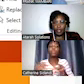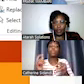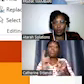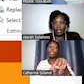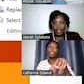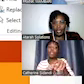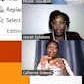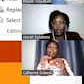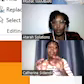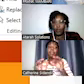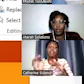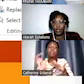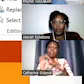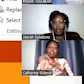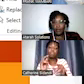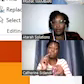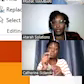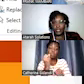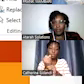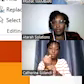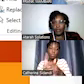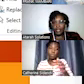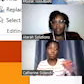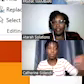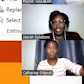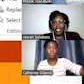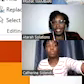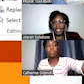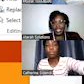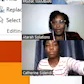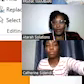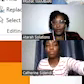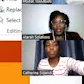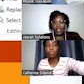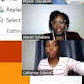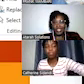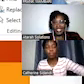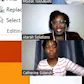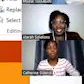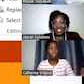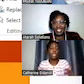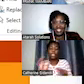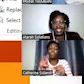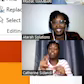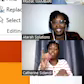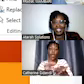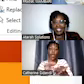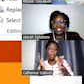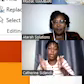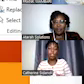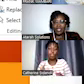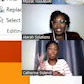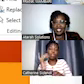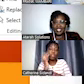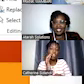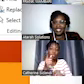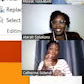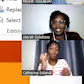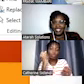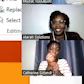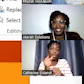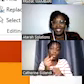what does one do? And then when you have to face the person every other day, how do you work on healing at that point?